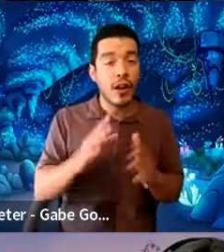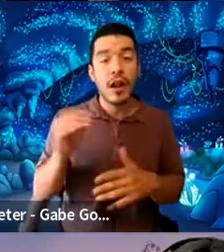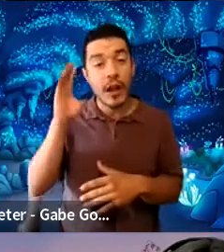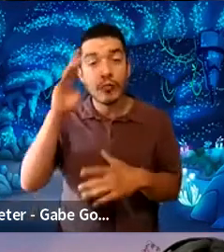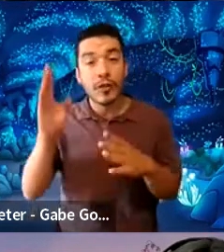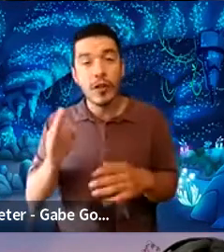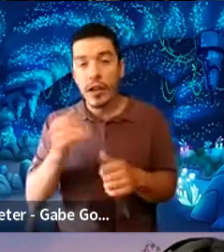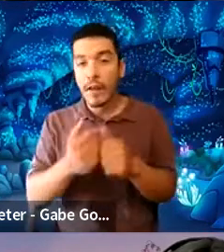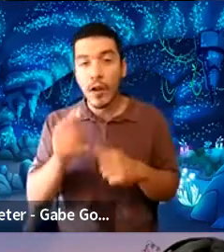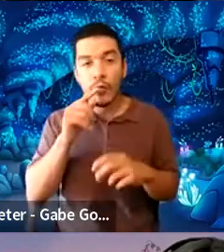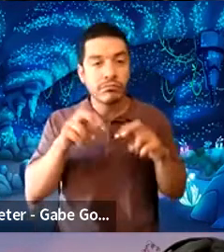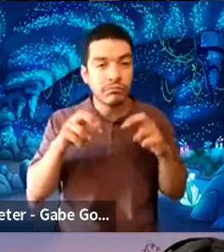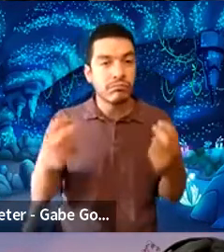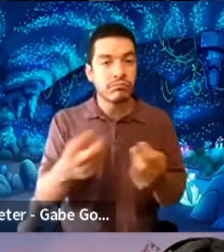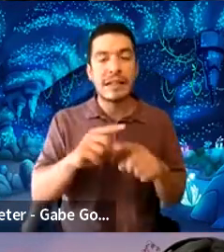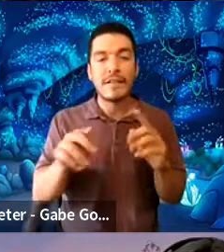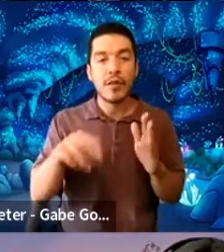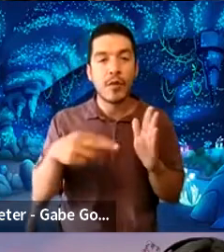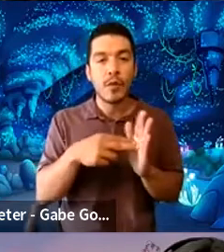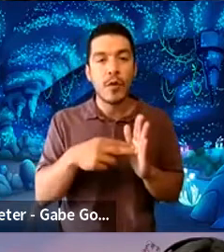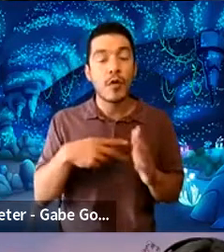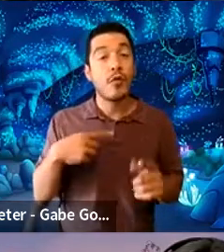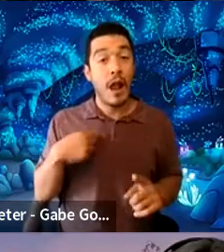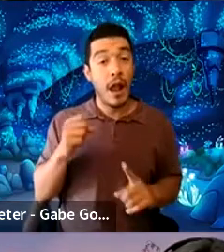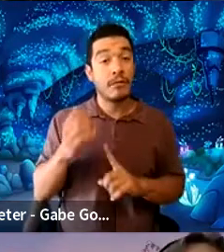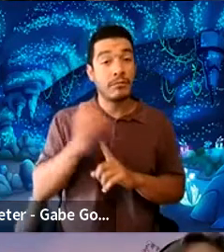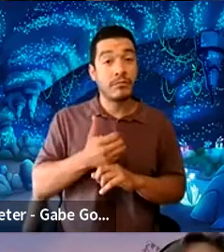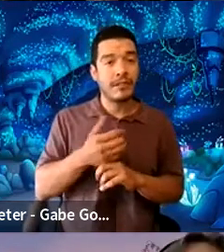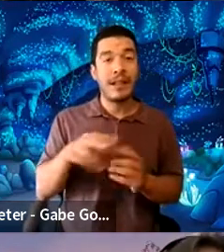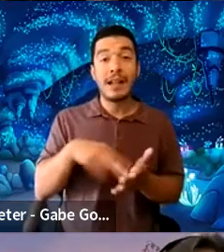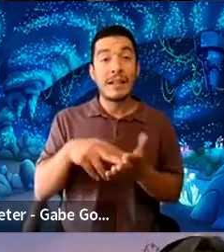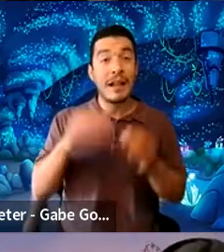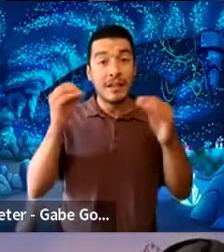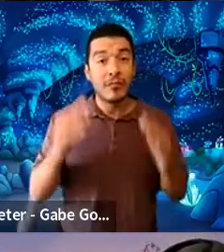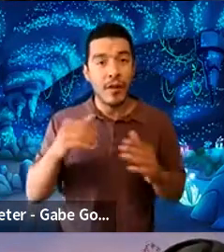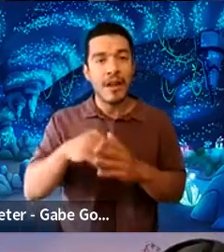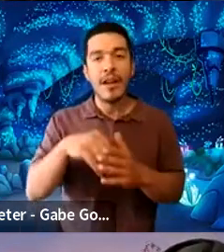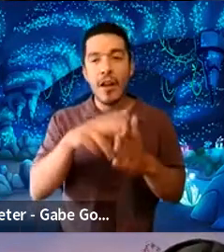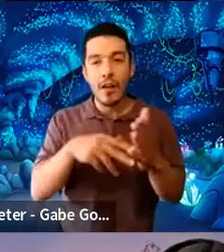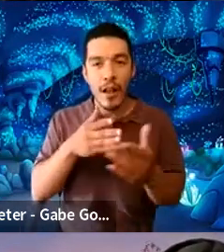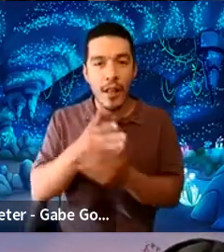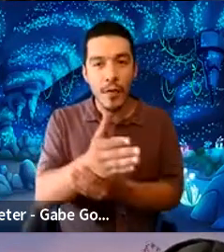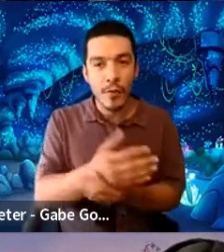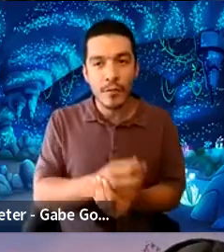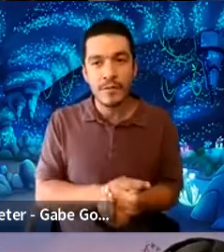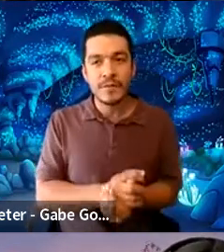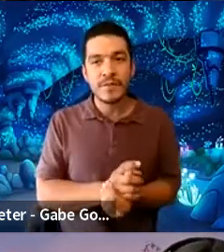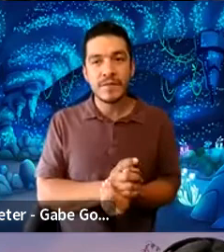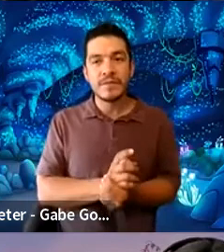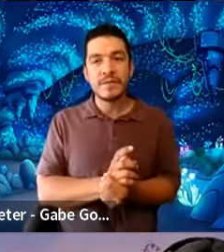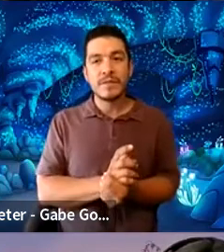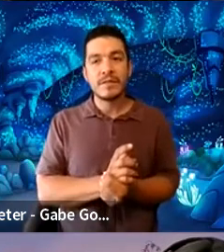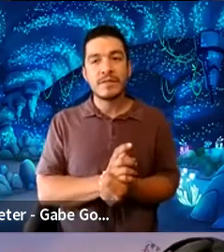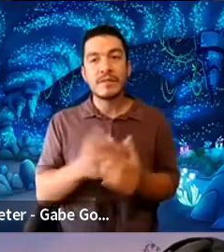everybody, sometimes will take different roles. So I got to be the dance instructor in the read-through. Now,